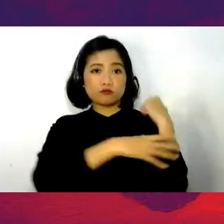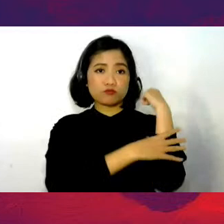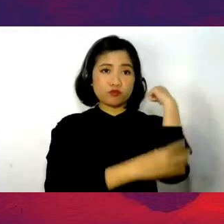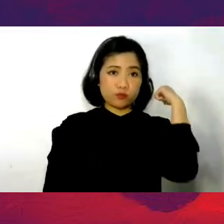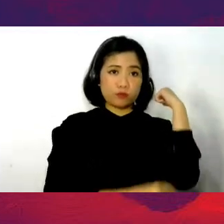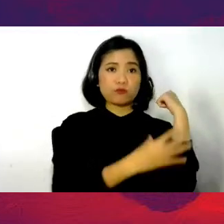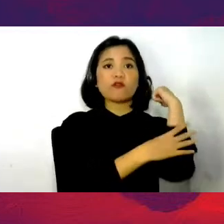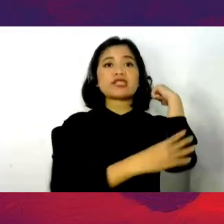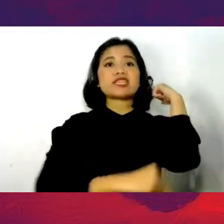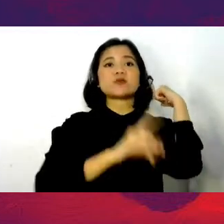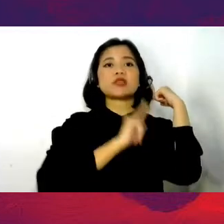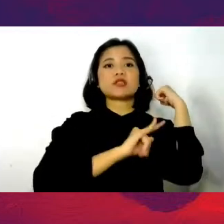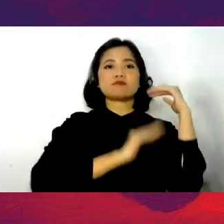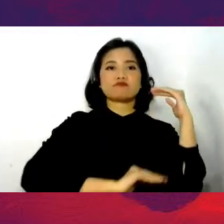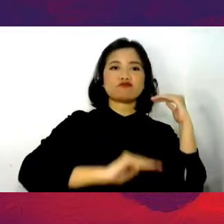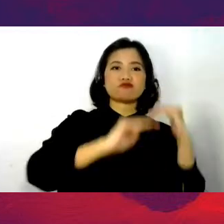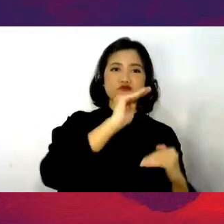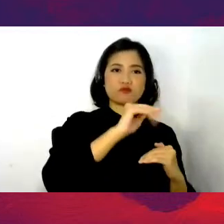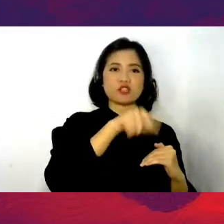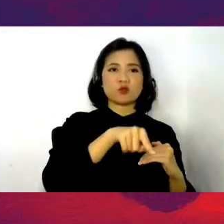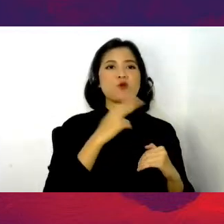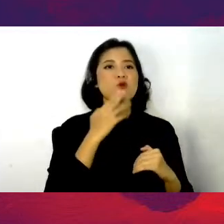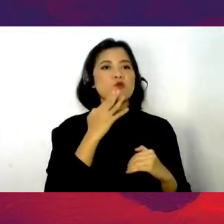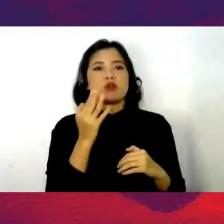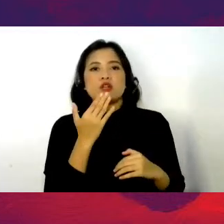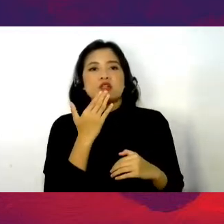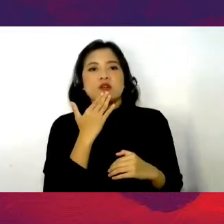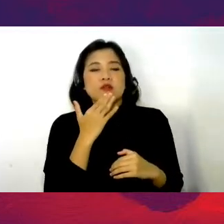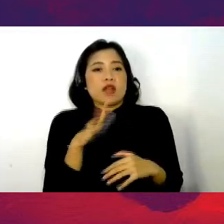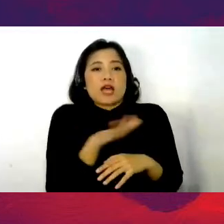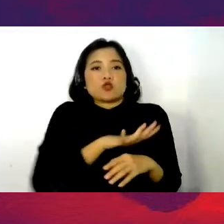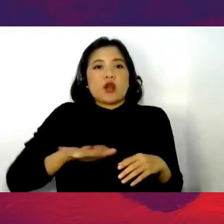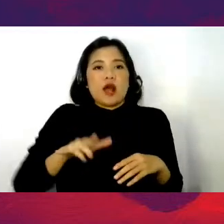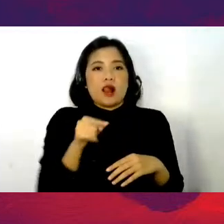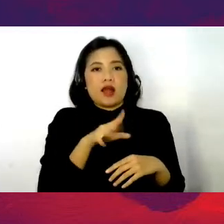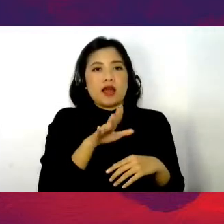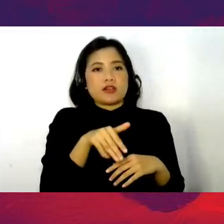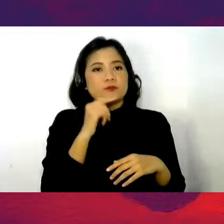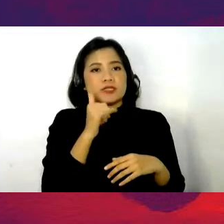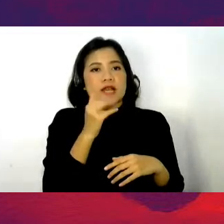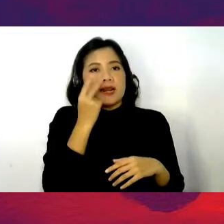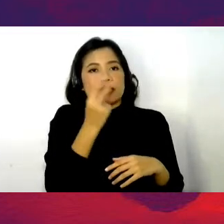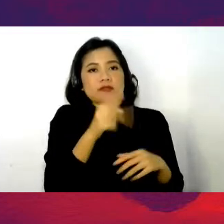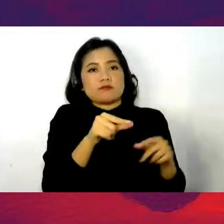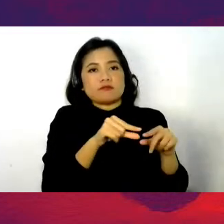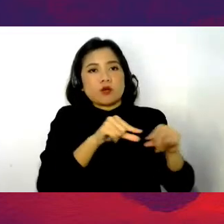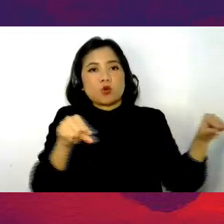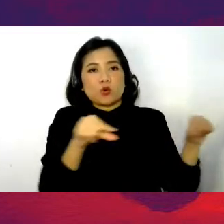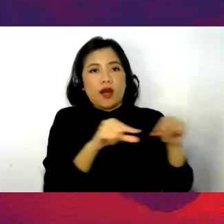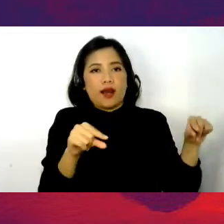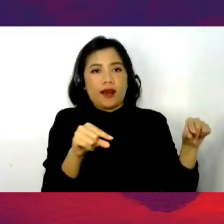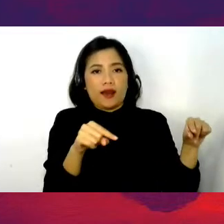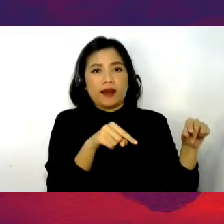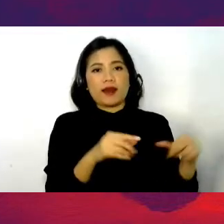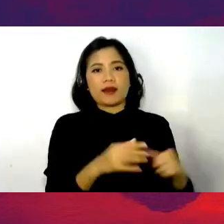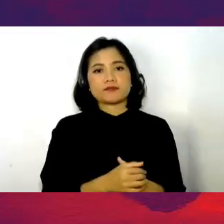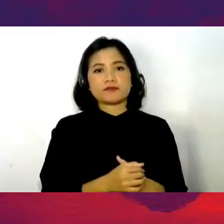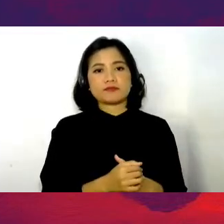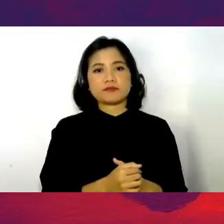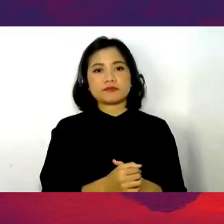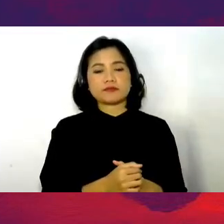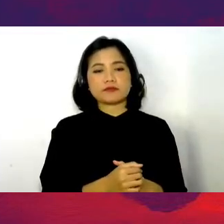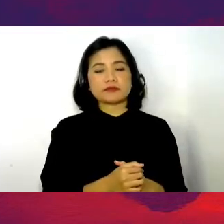small and negligible. So the final measure, the FGT measure, P2 measure, does just that. Squares